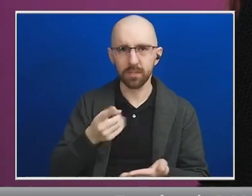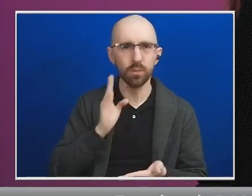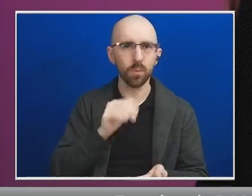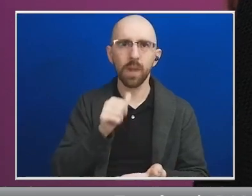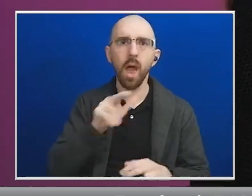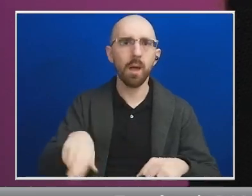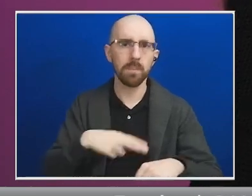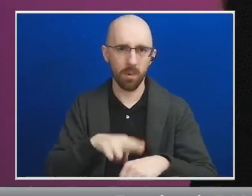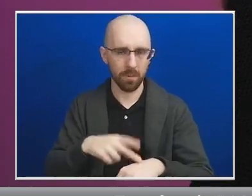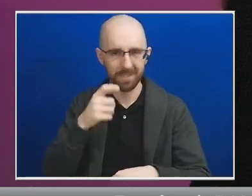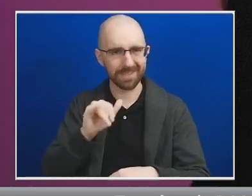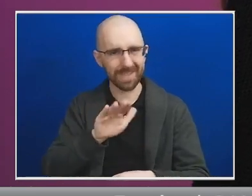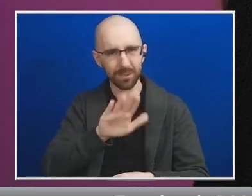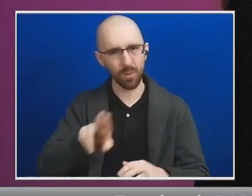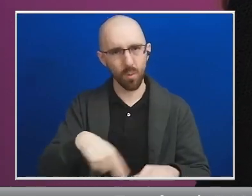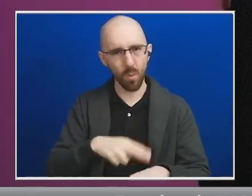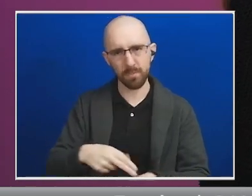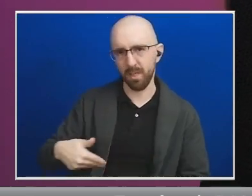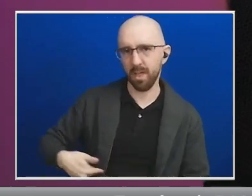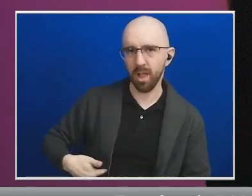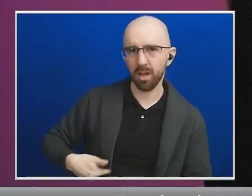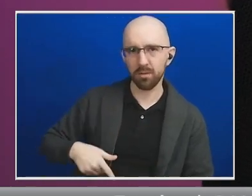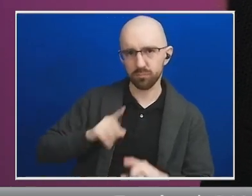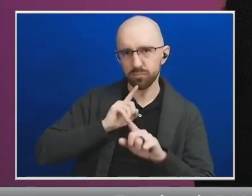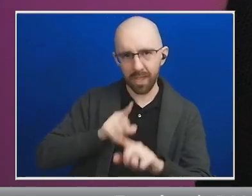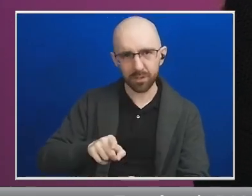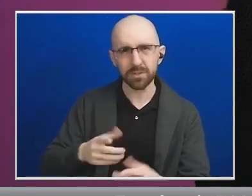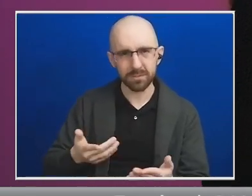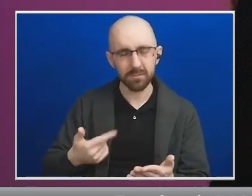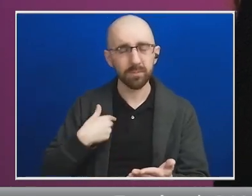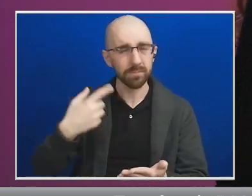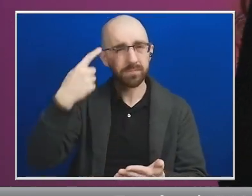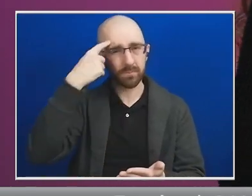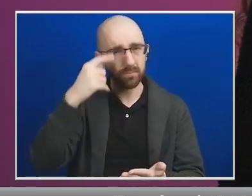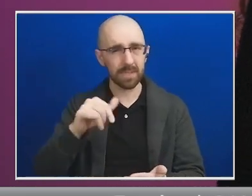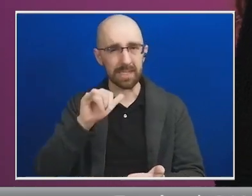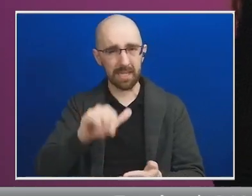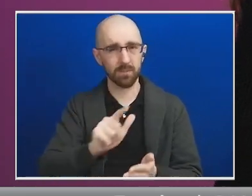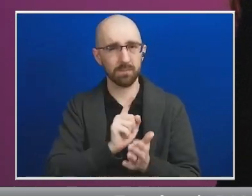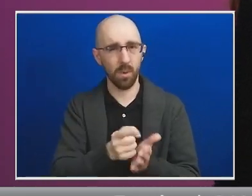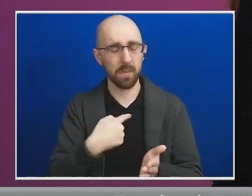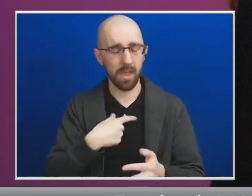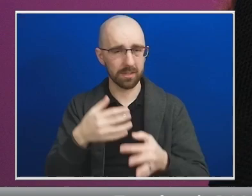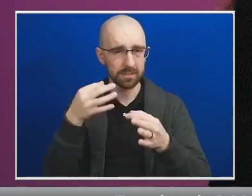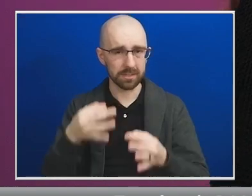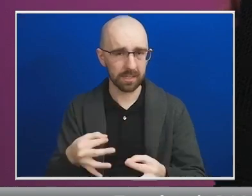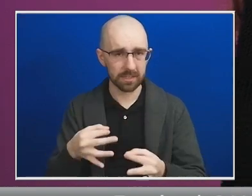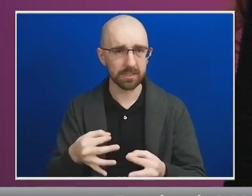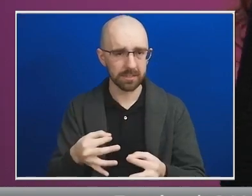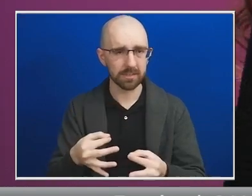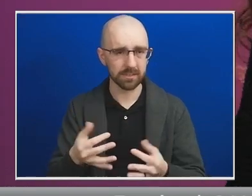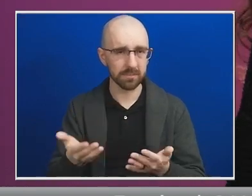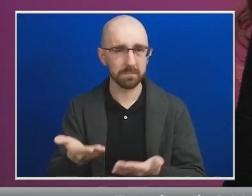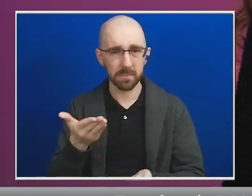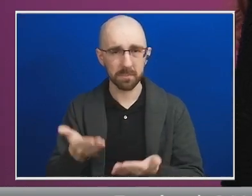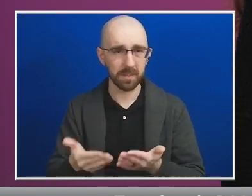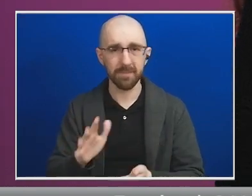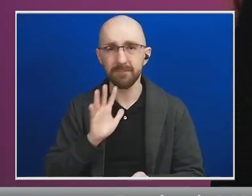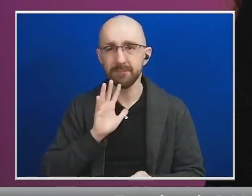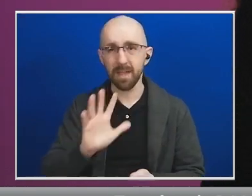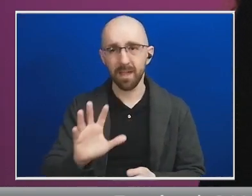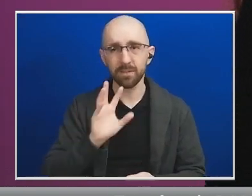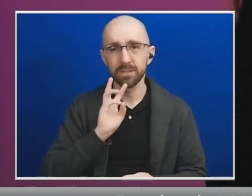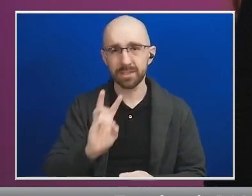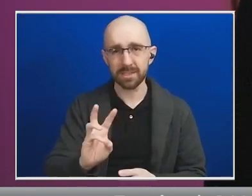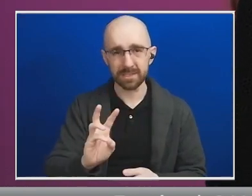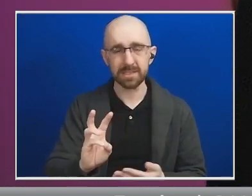gut reaction. And then I think it was then that I decided, so probably 5 or 6, because I had